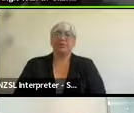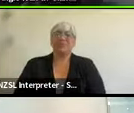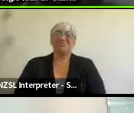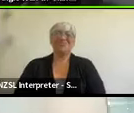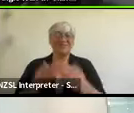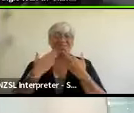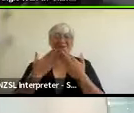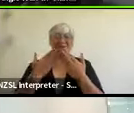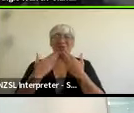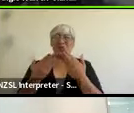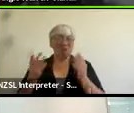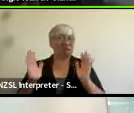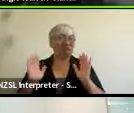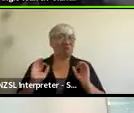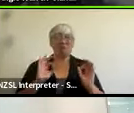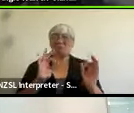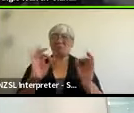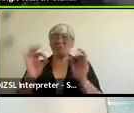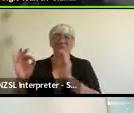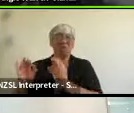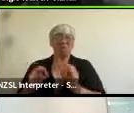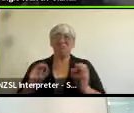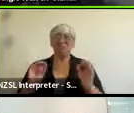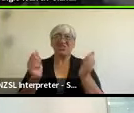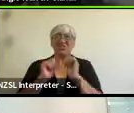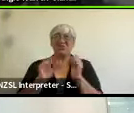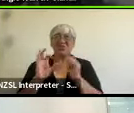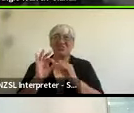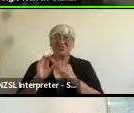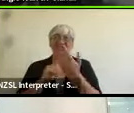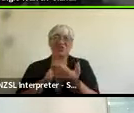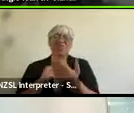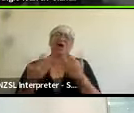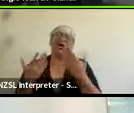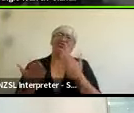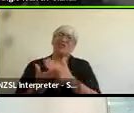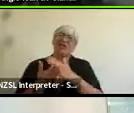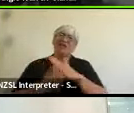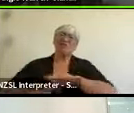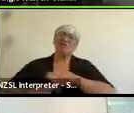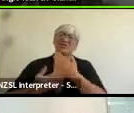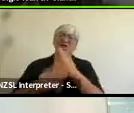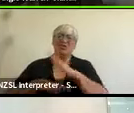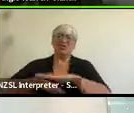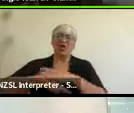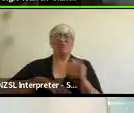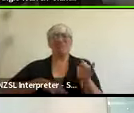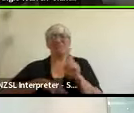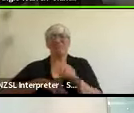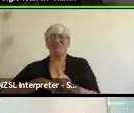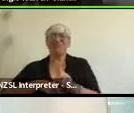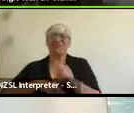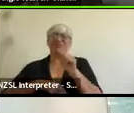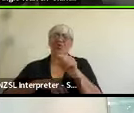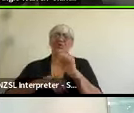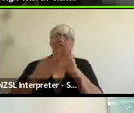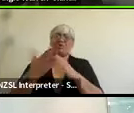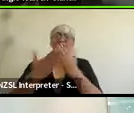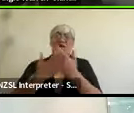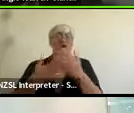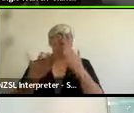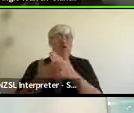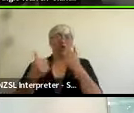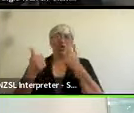Thanks, Joe. It doesn't appear we've got other questions for you. Look, really appreciate you appearing before us. Really good submission. You've